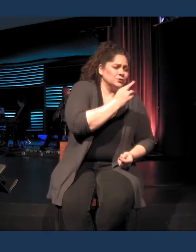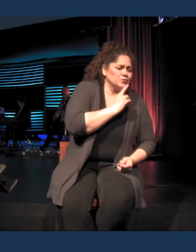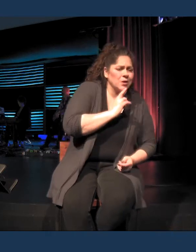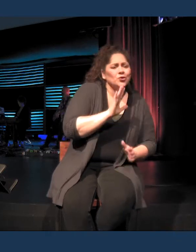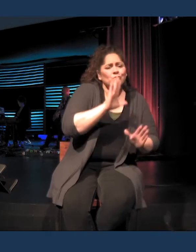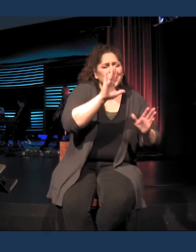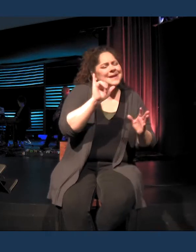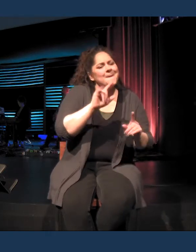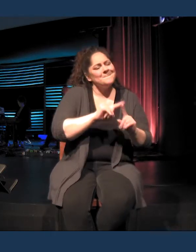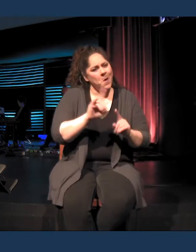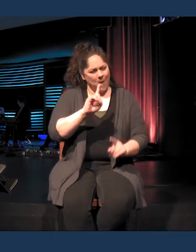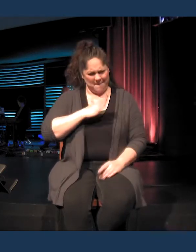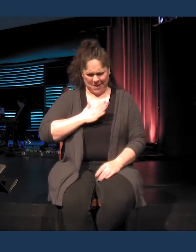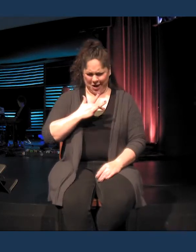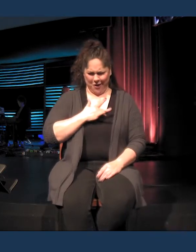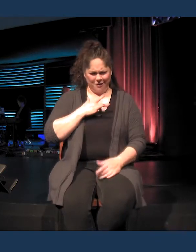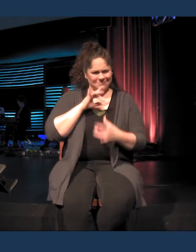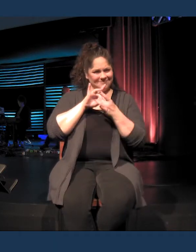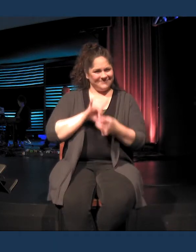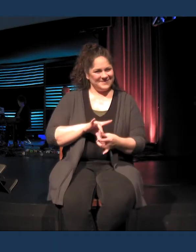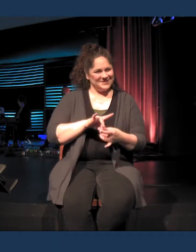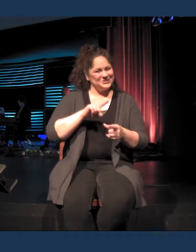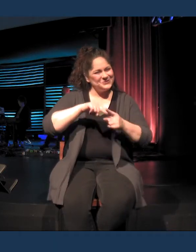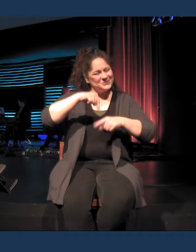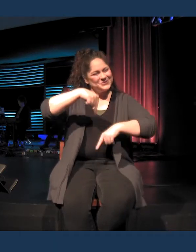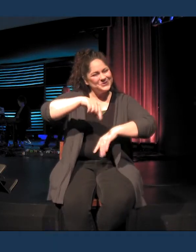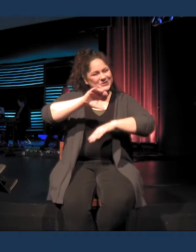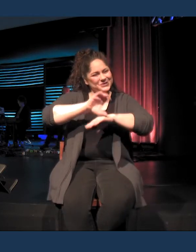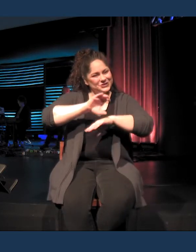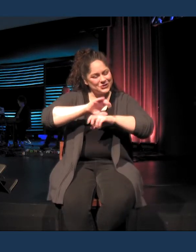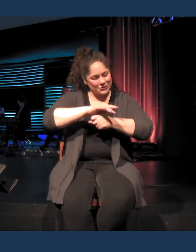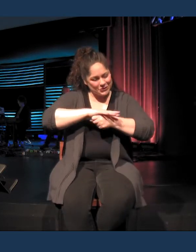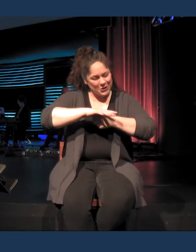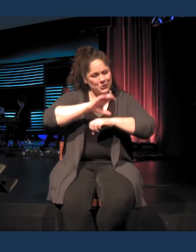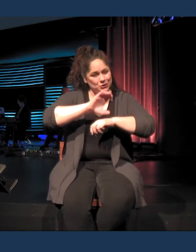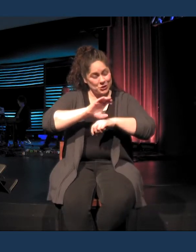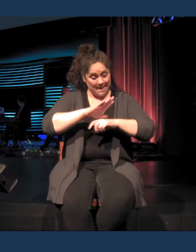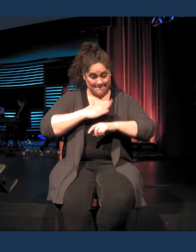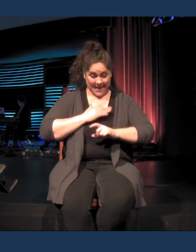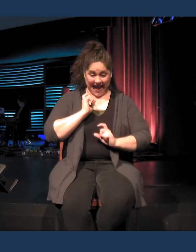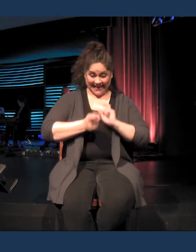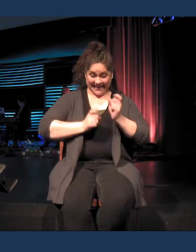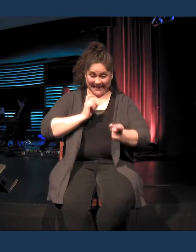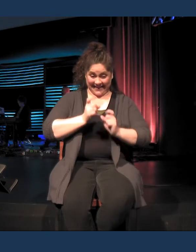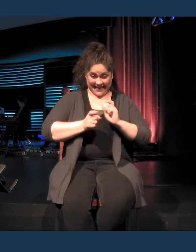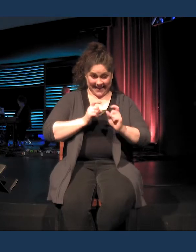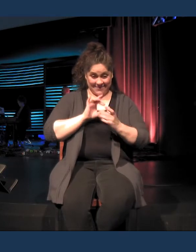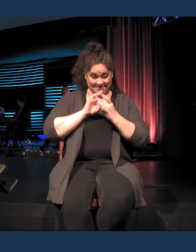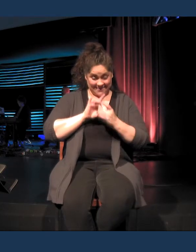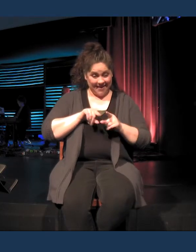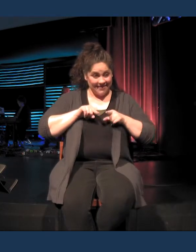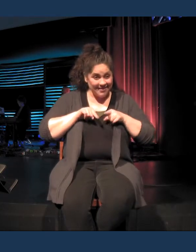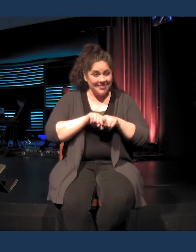church. So is my giving, my offering line up with that? And what's come